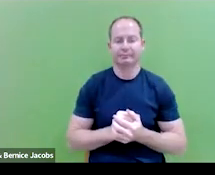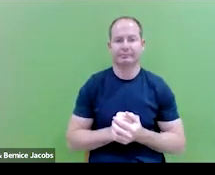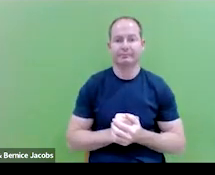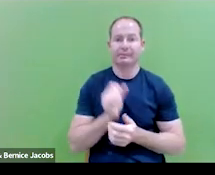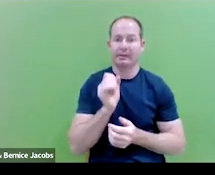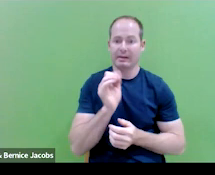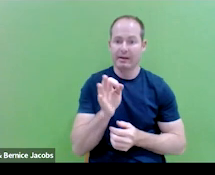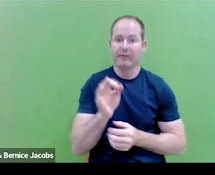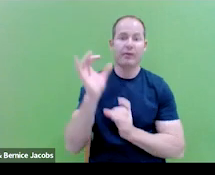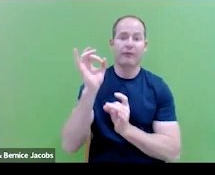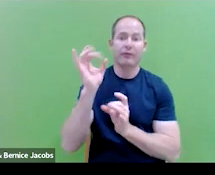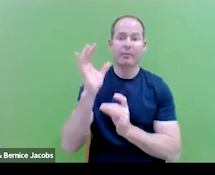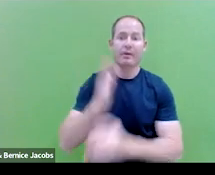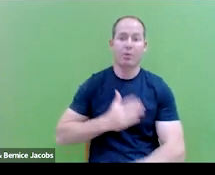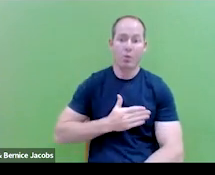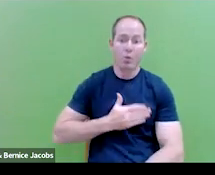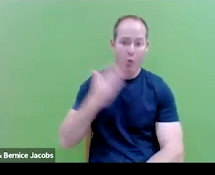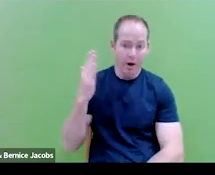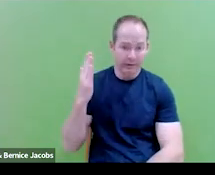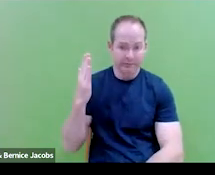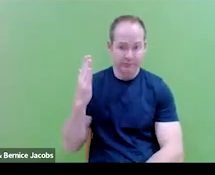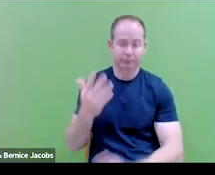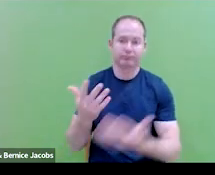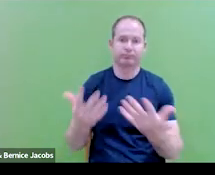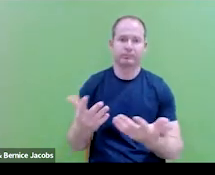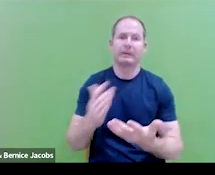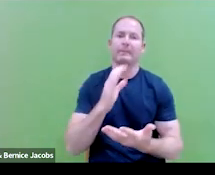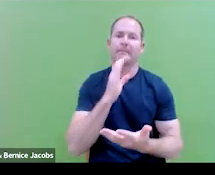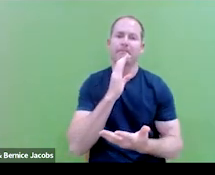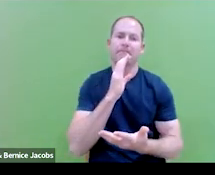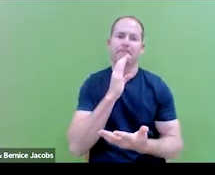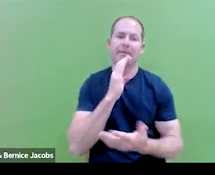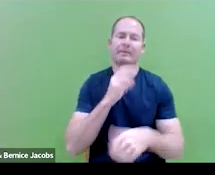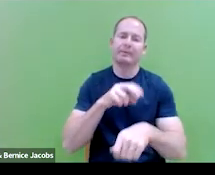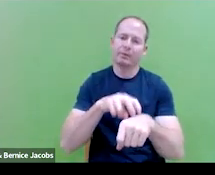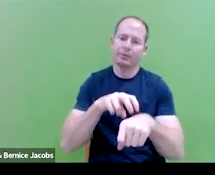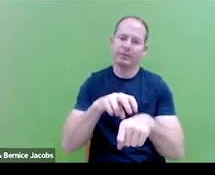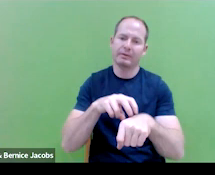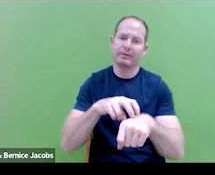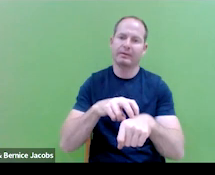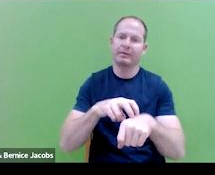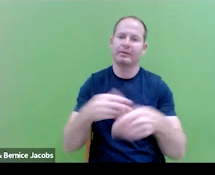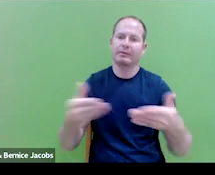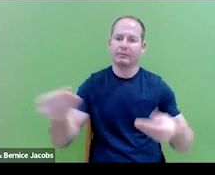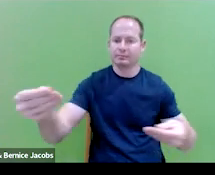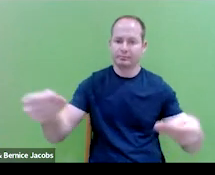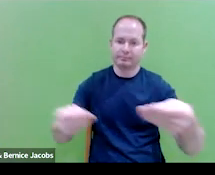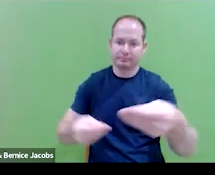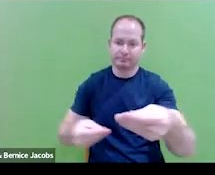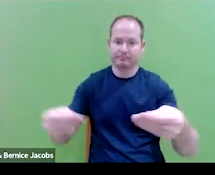expecting information from an expert in a specific disability field, that's an exchange of services. And so there should be some form